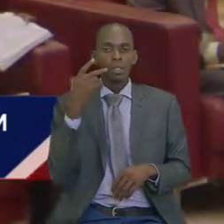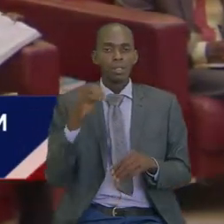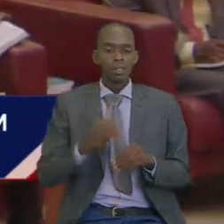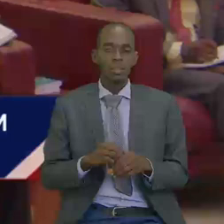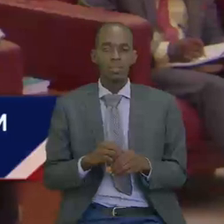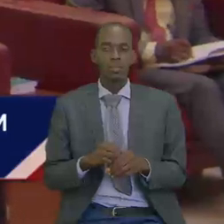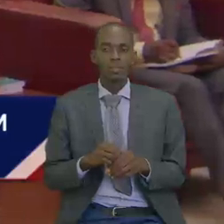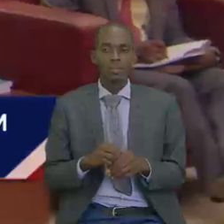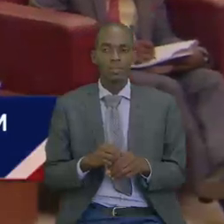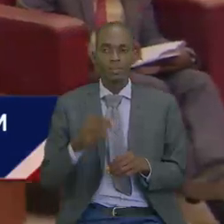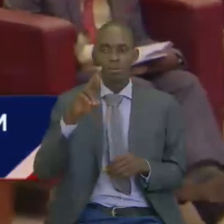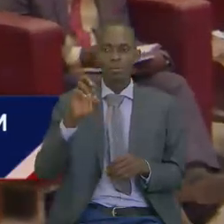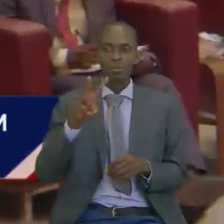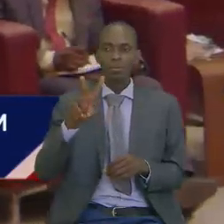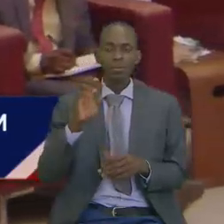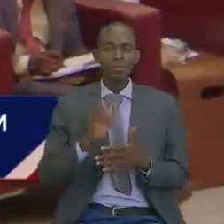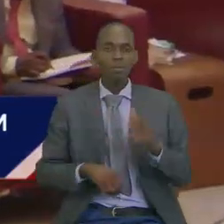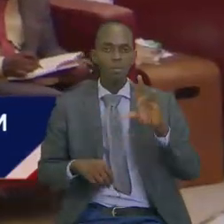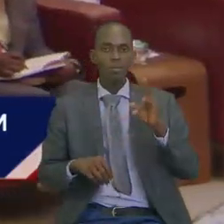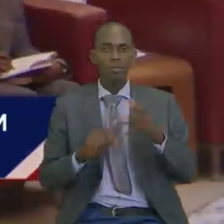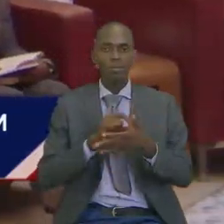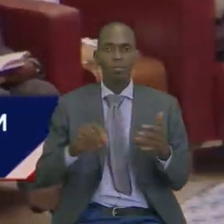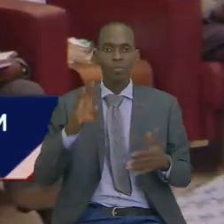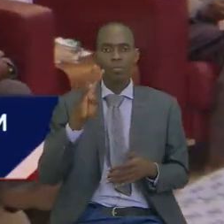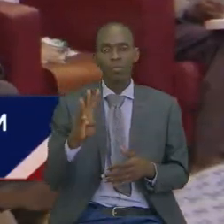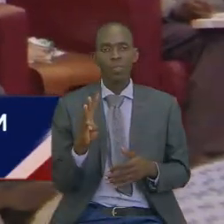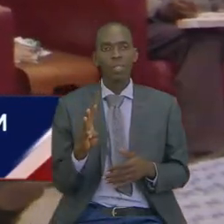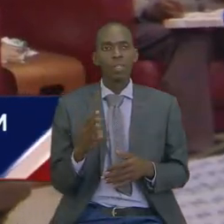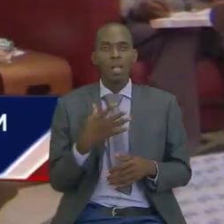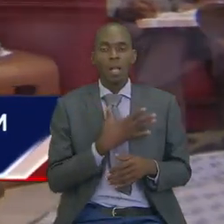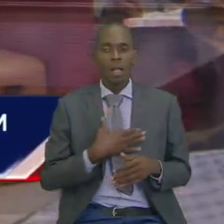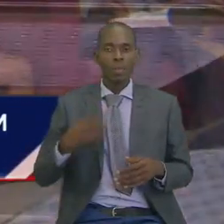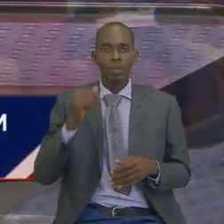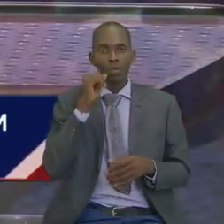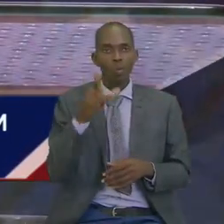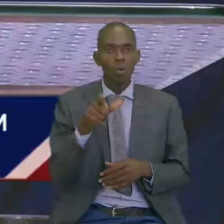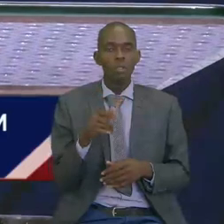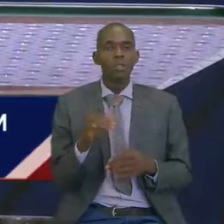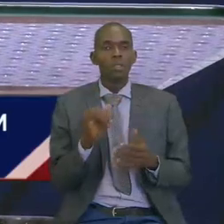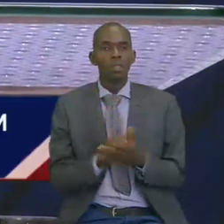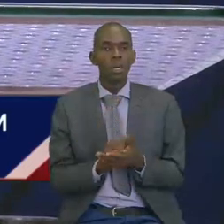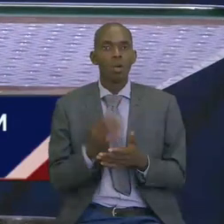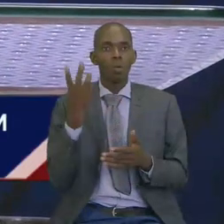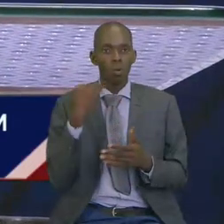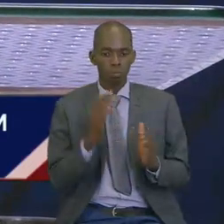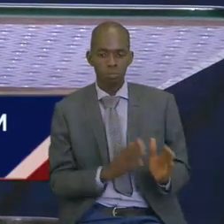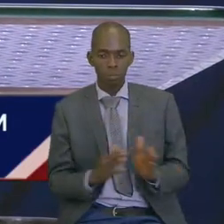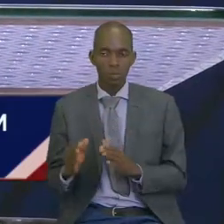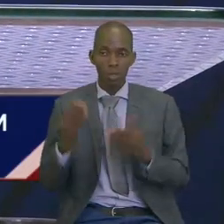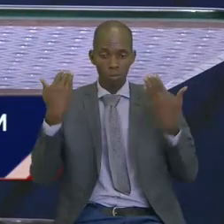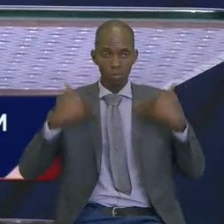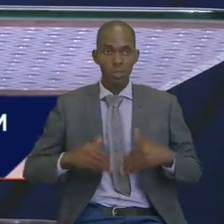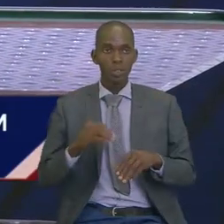from verse 4. Revelation chapter 17, verse 4, and the woman that was arrayed in